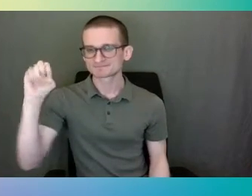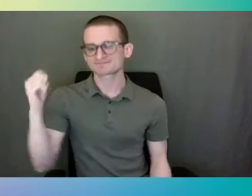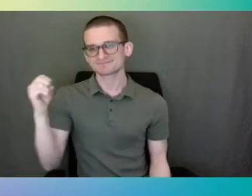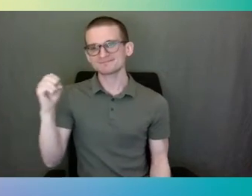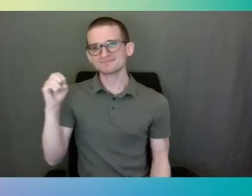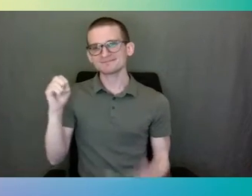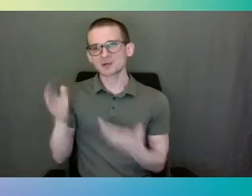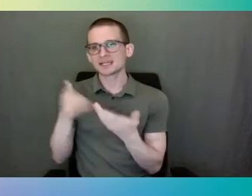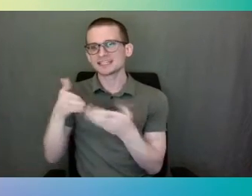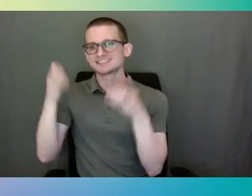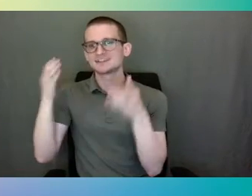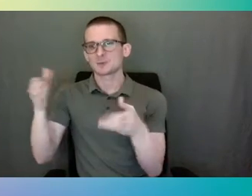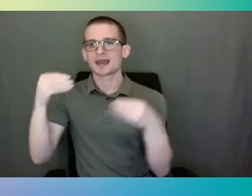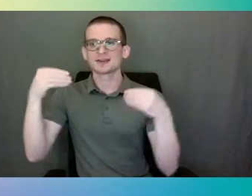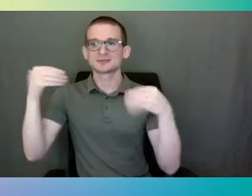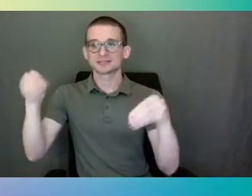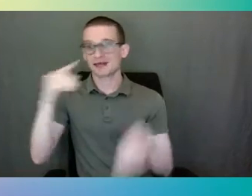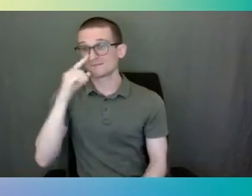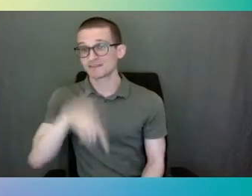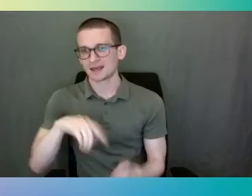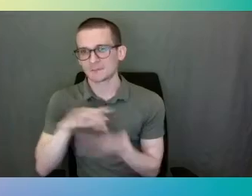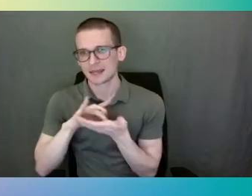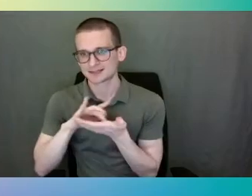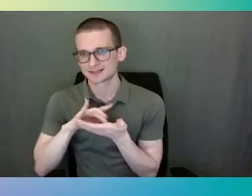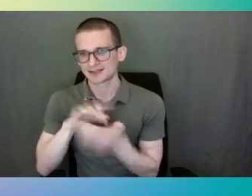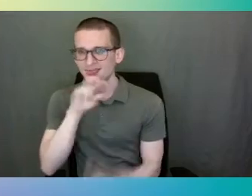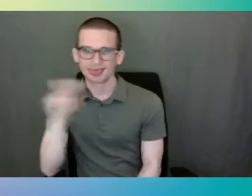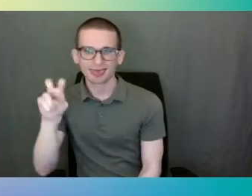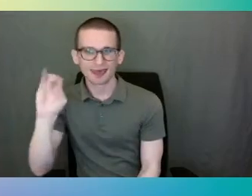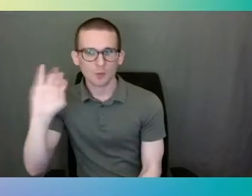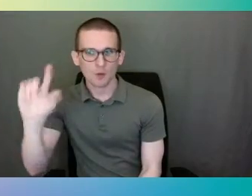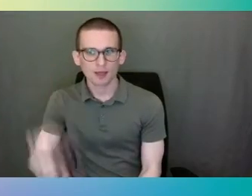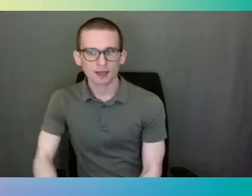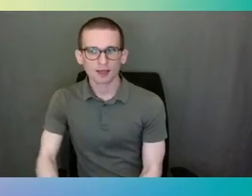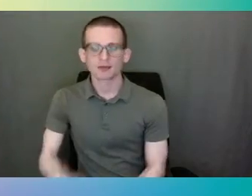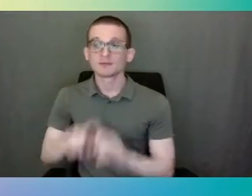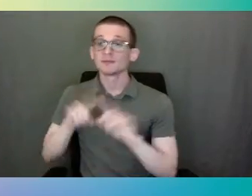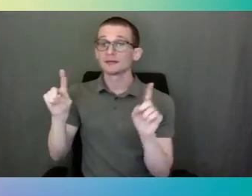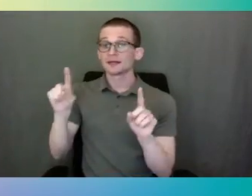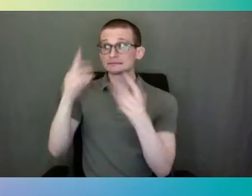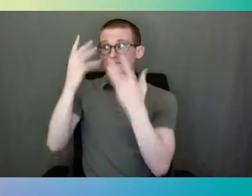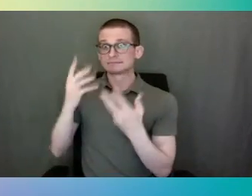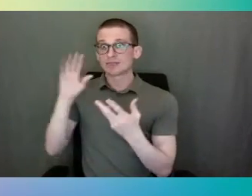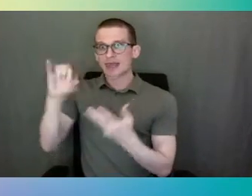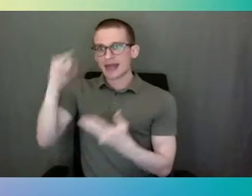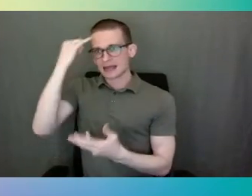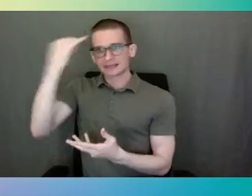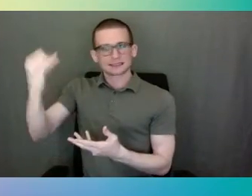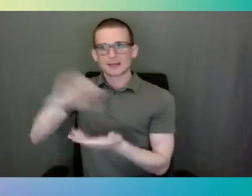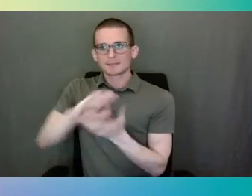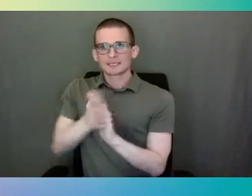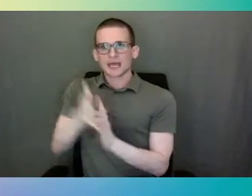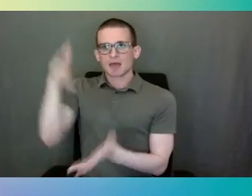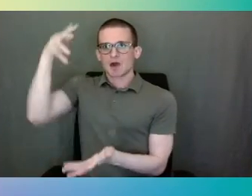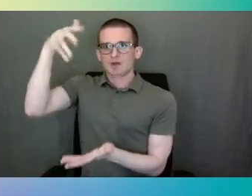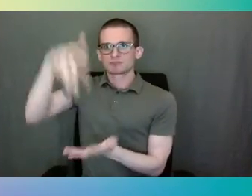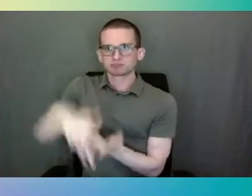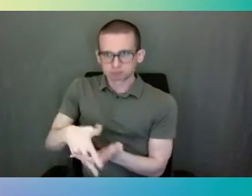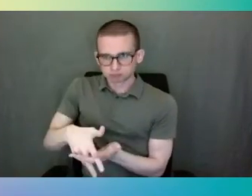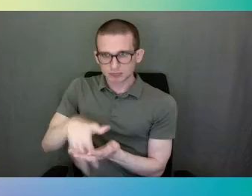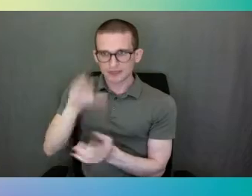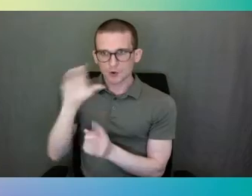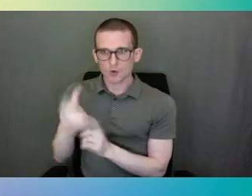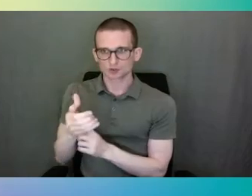oil. But unfortunately, that idea gets entrenched in the culture. It gets taken from country